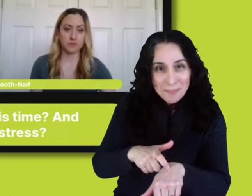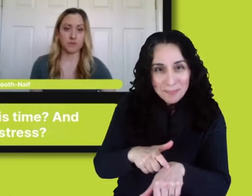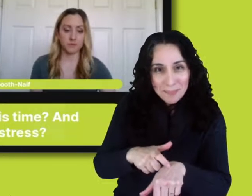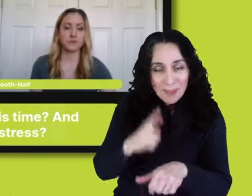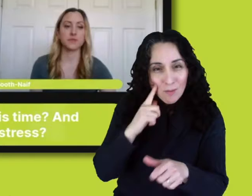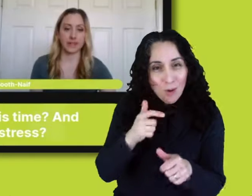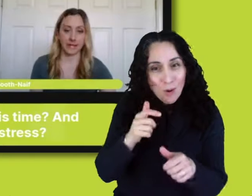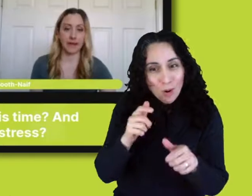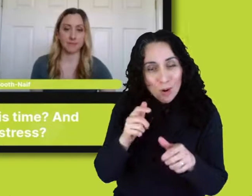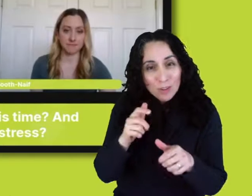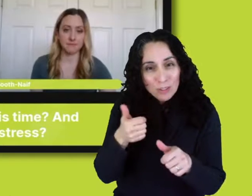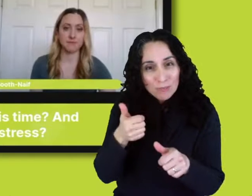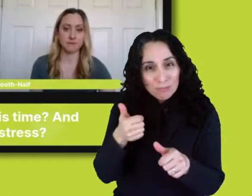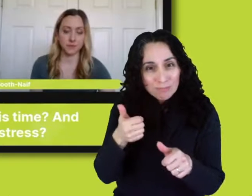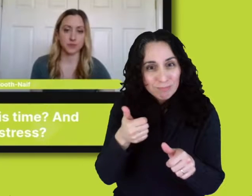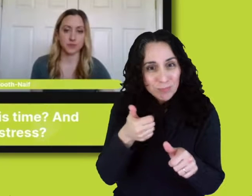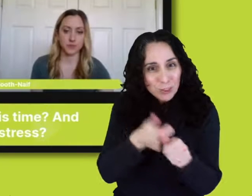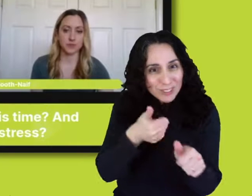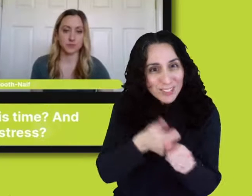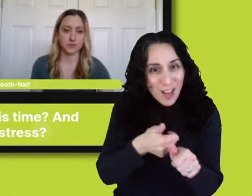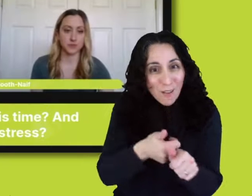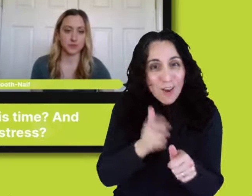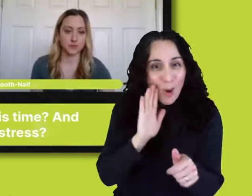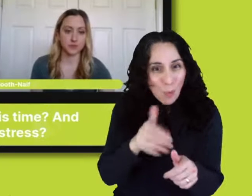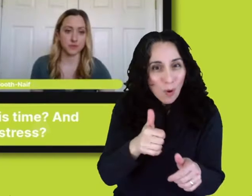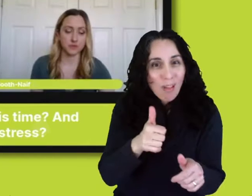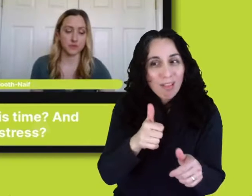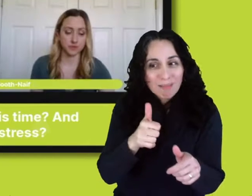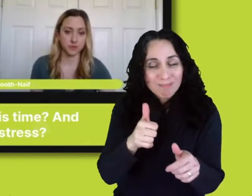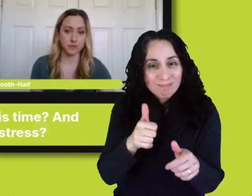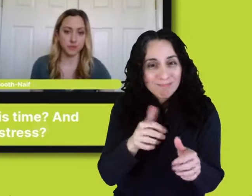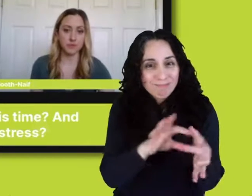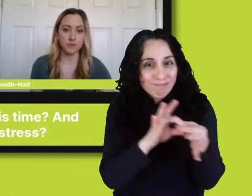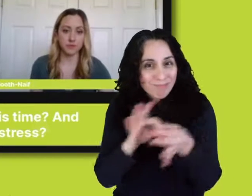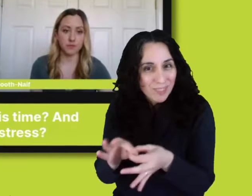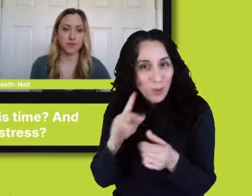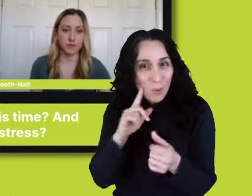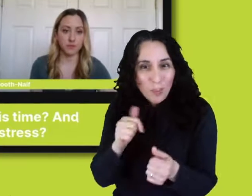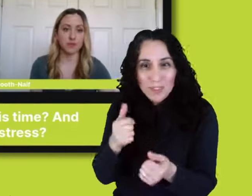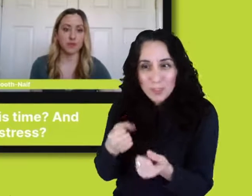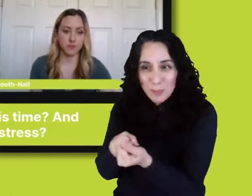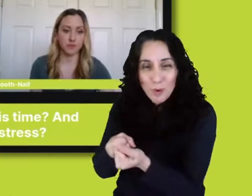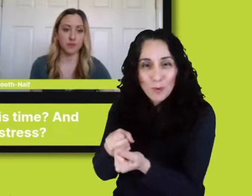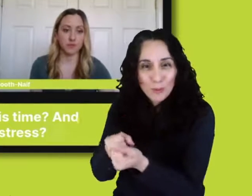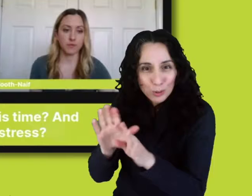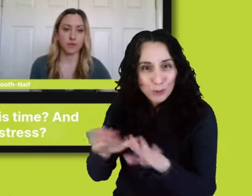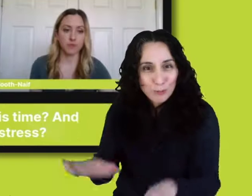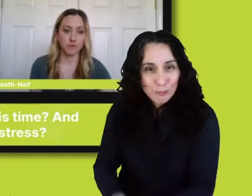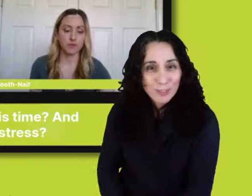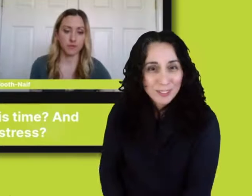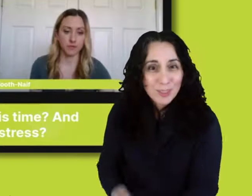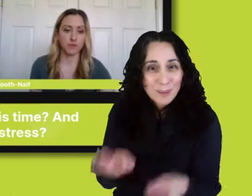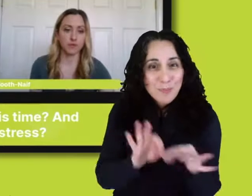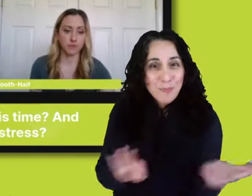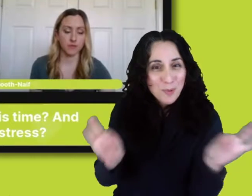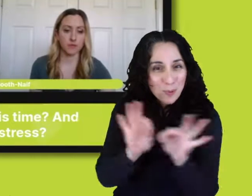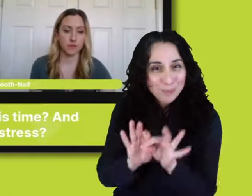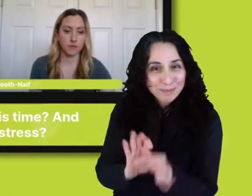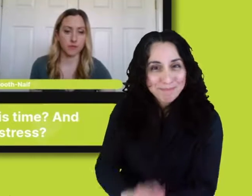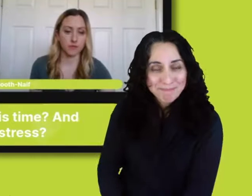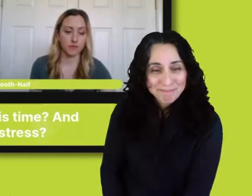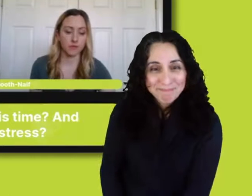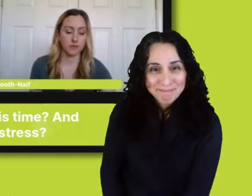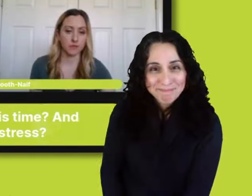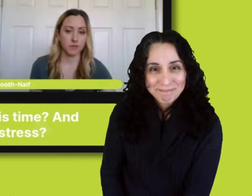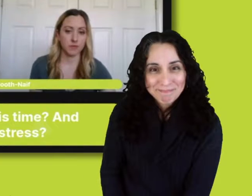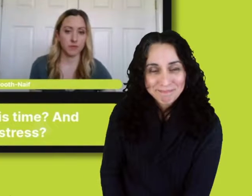Take that time for your children to worry about yourself for a moment. And I think that's a great question. Our next question would be,